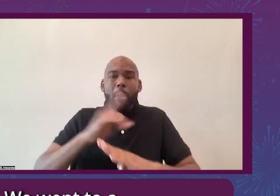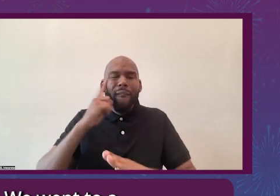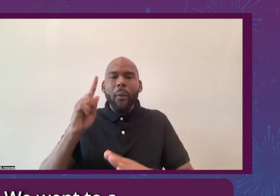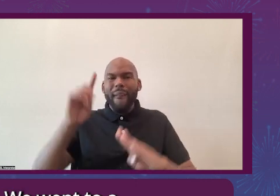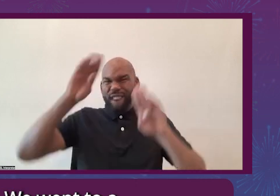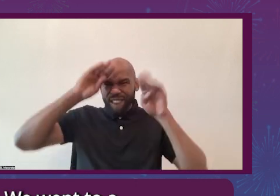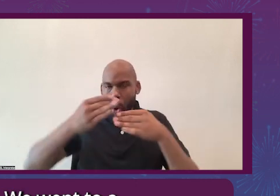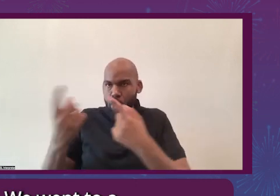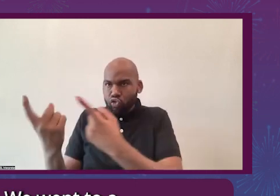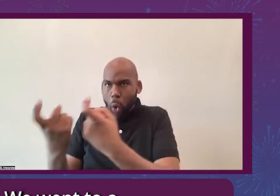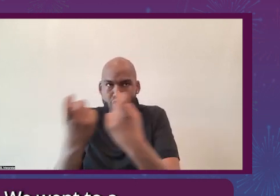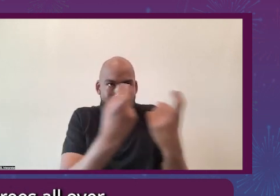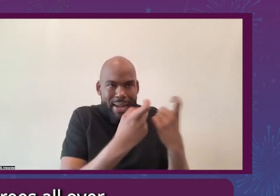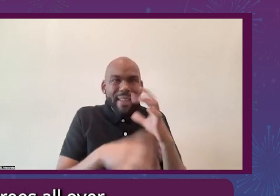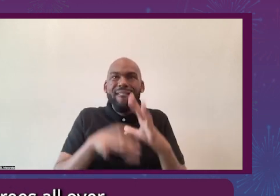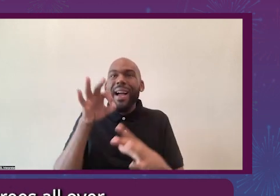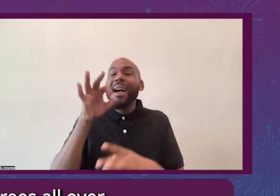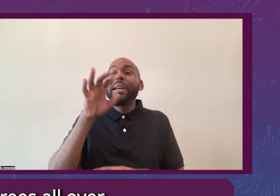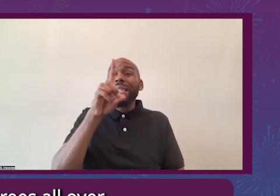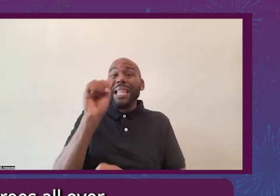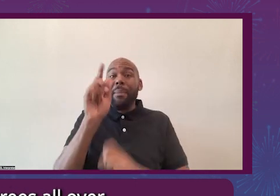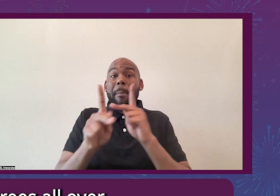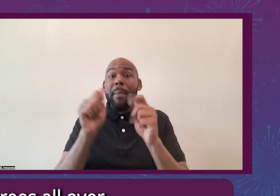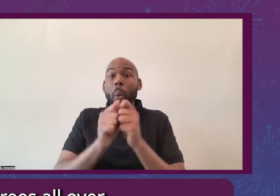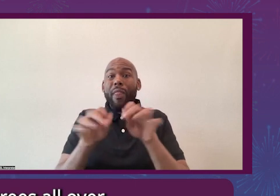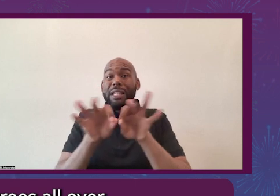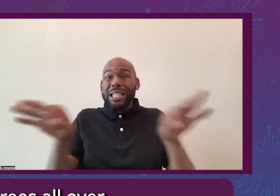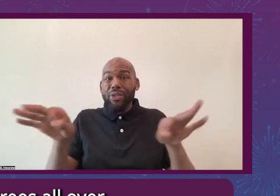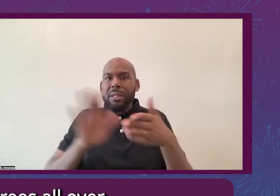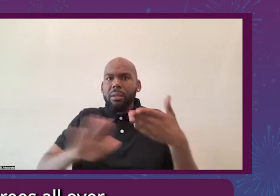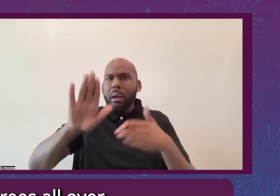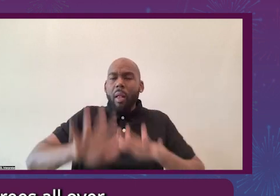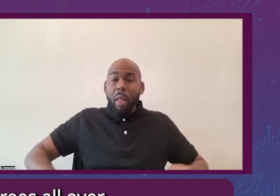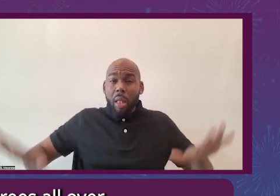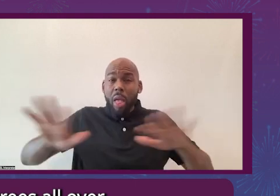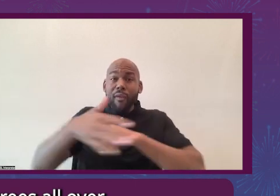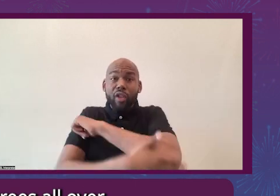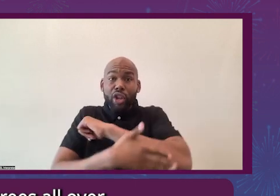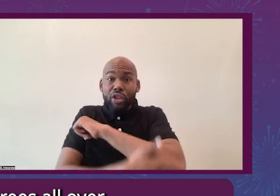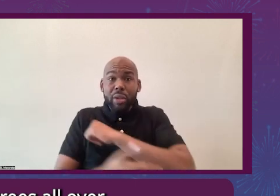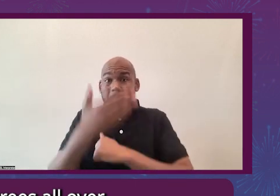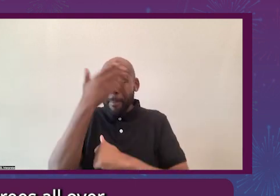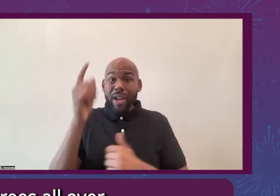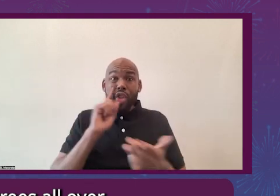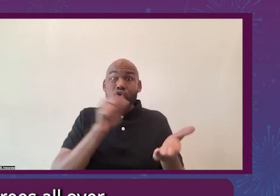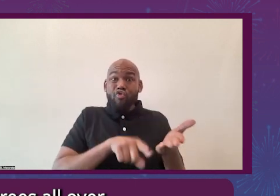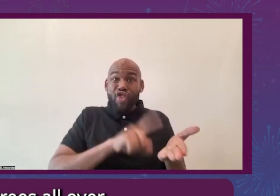do focused recruitment to find disabled people with degrees all over the country,